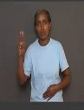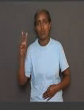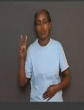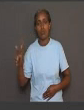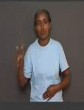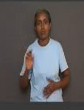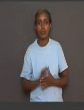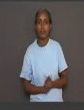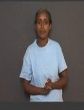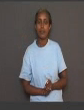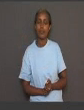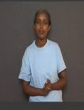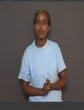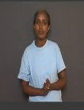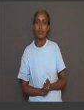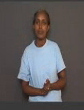of 2.